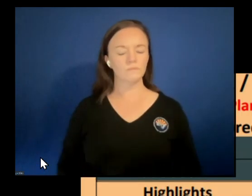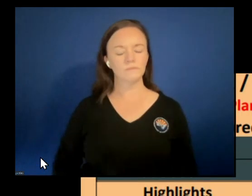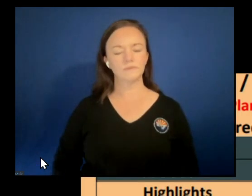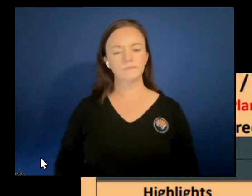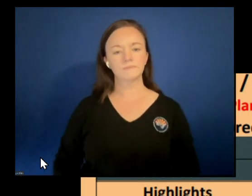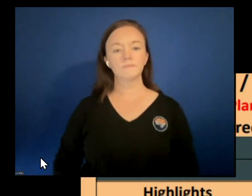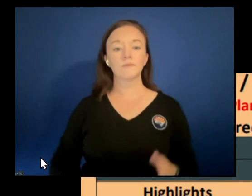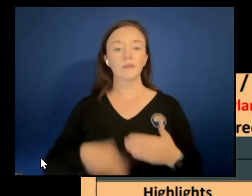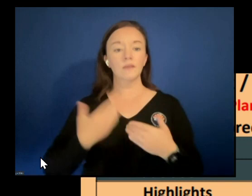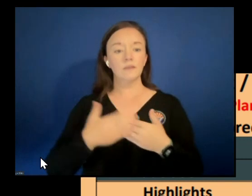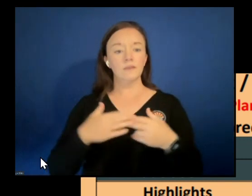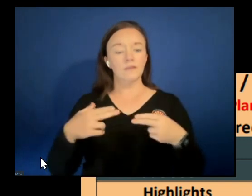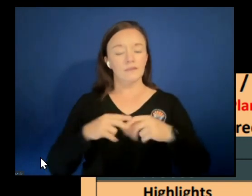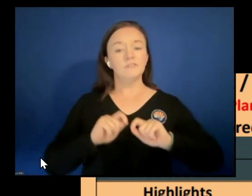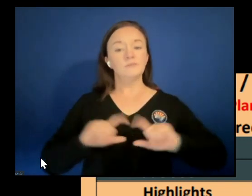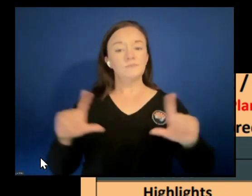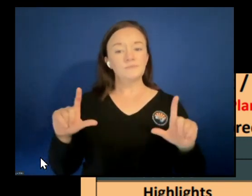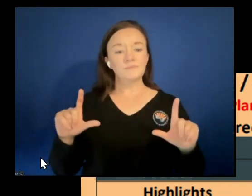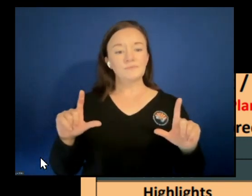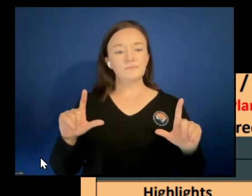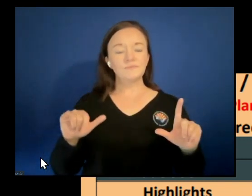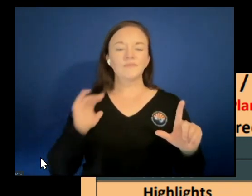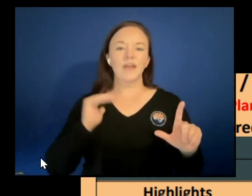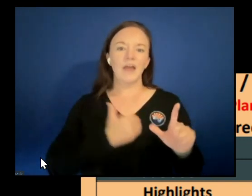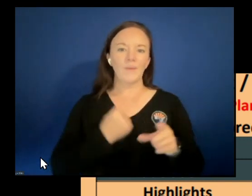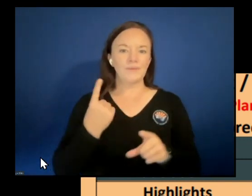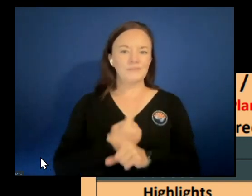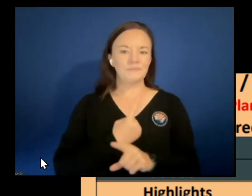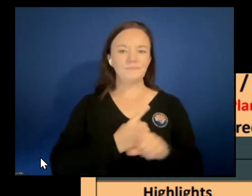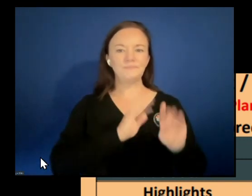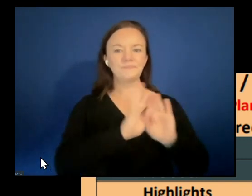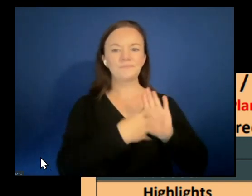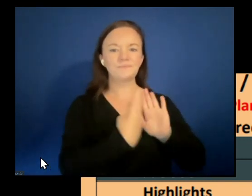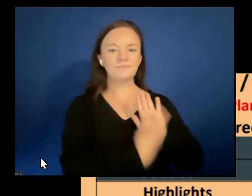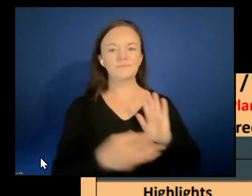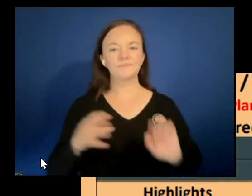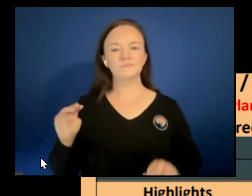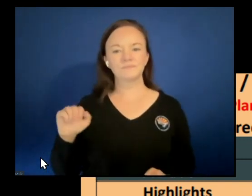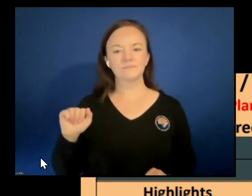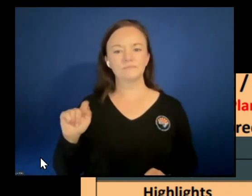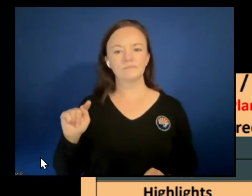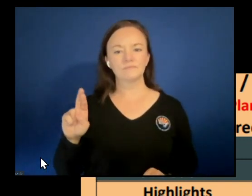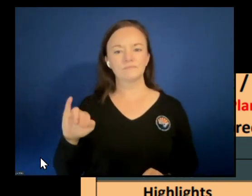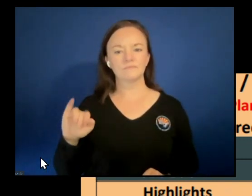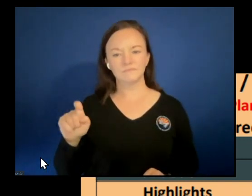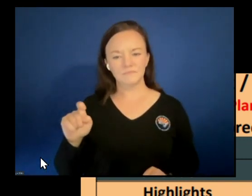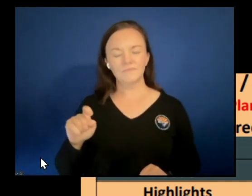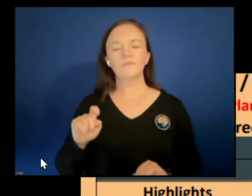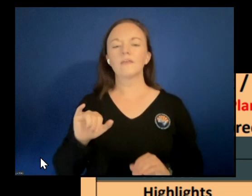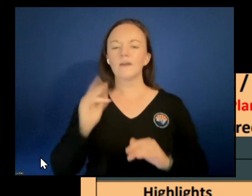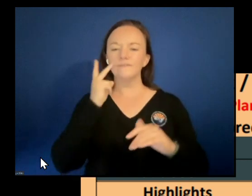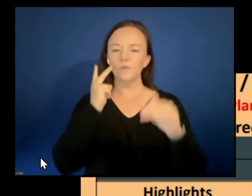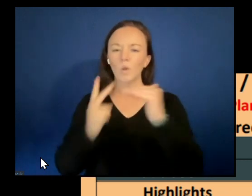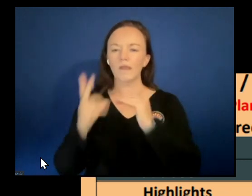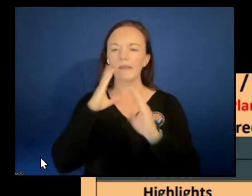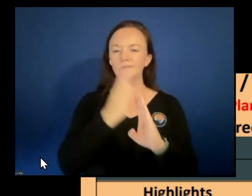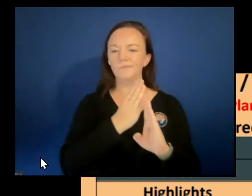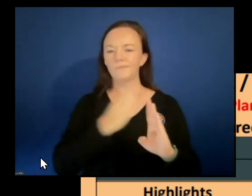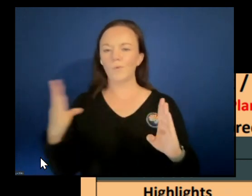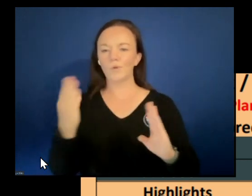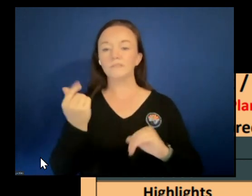slide, please. So just showing you our weather matrix. When you look at this, this is just a forecast over the next several